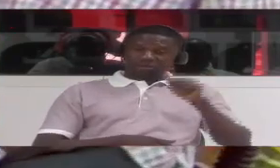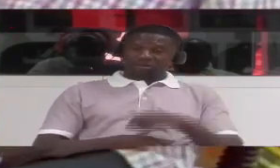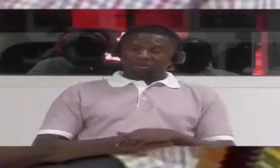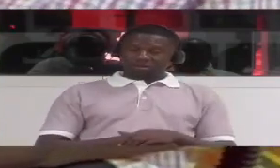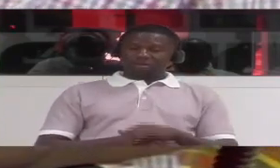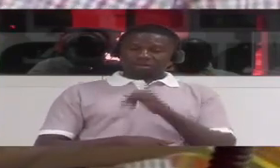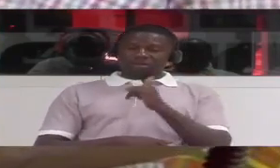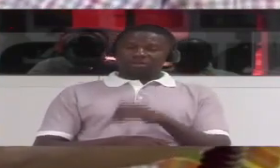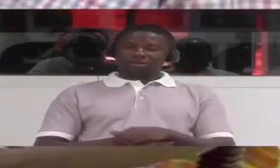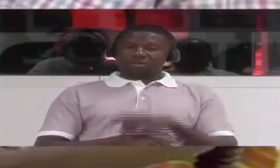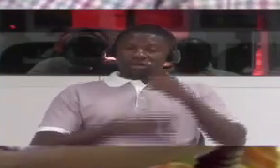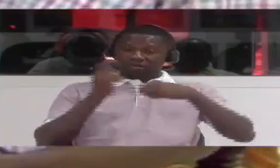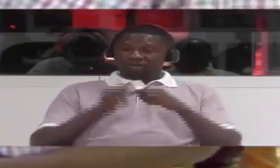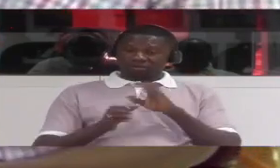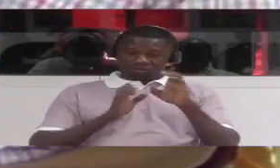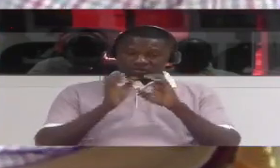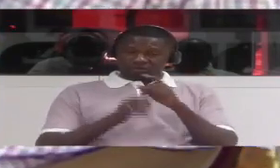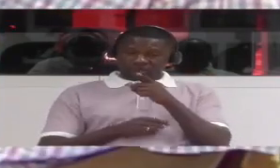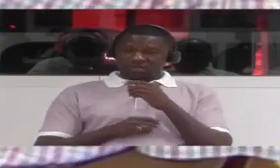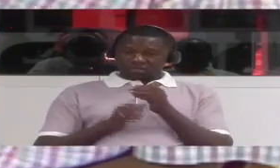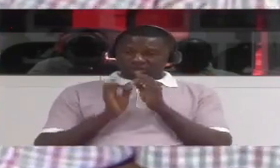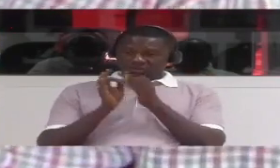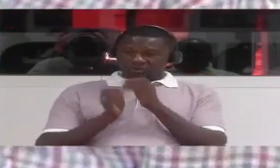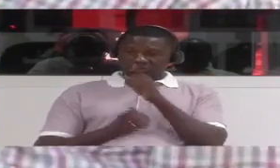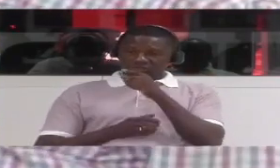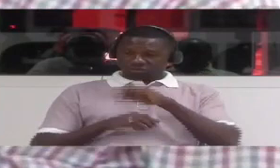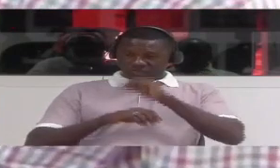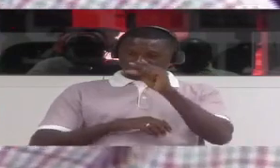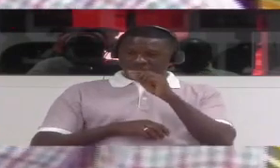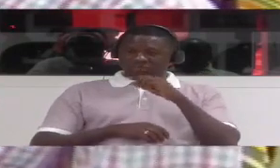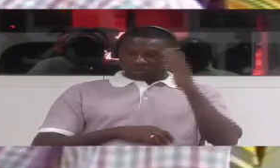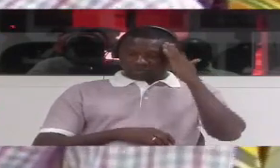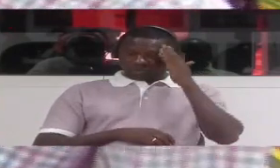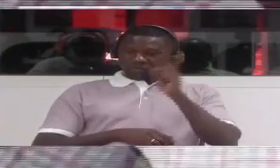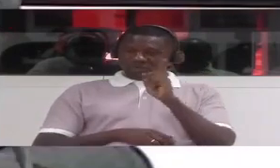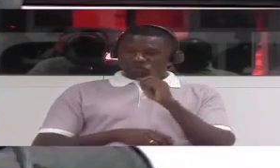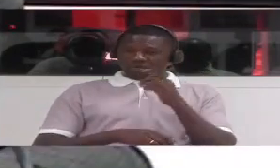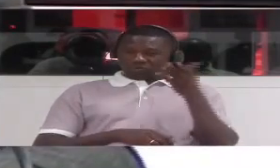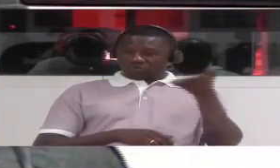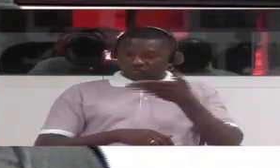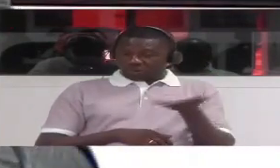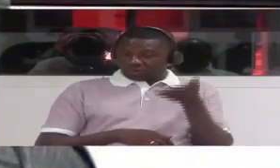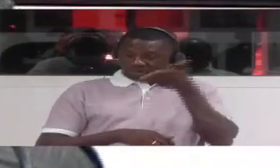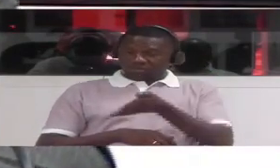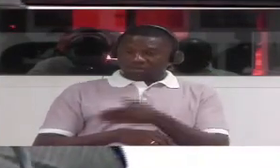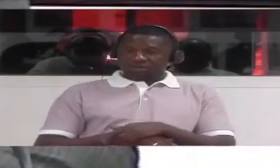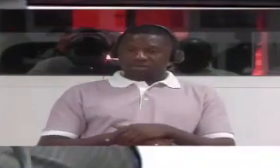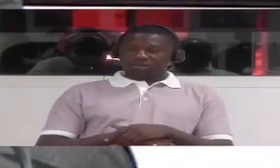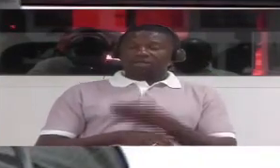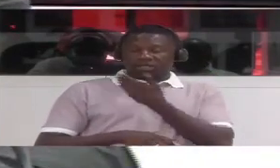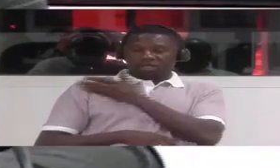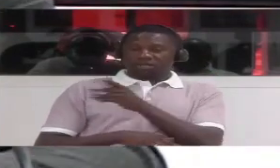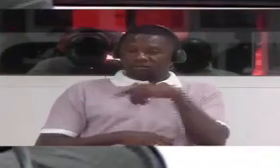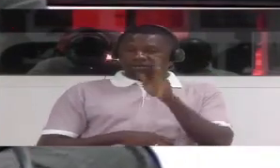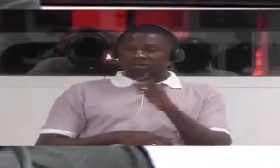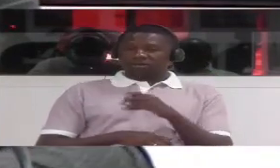him, and he told you, you will soon find out why you're here? He left. He left? Yeah. What happened next? In the middle of the